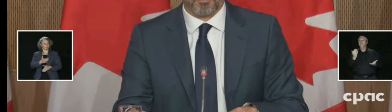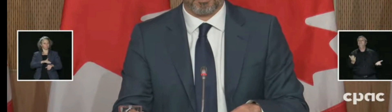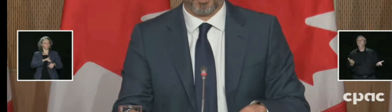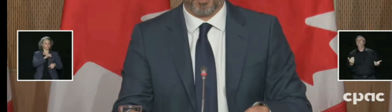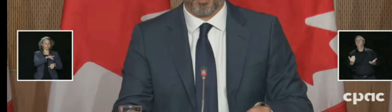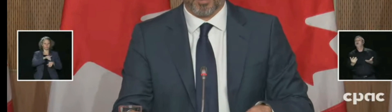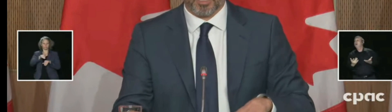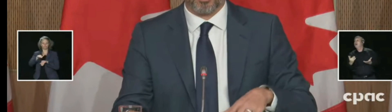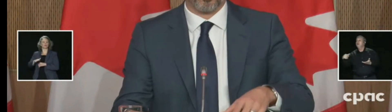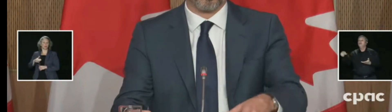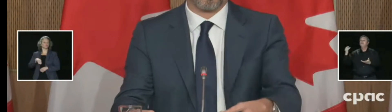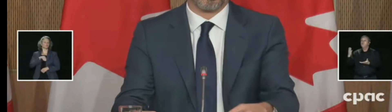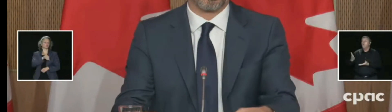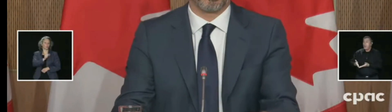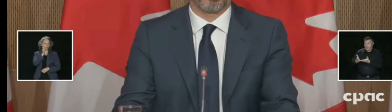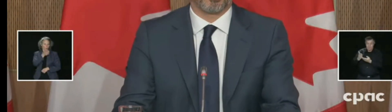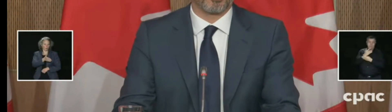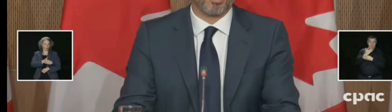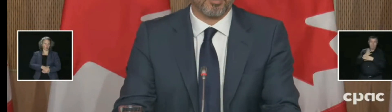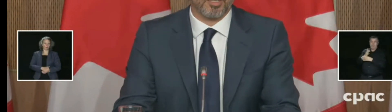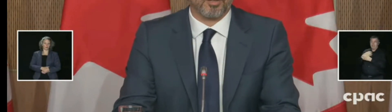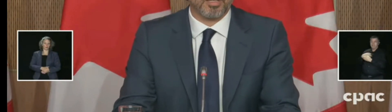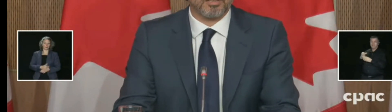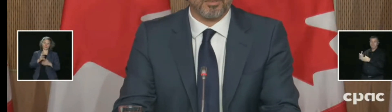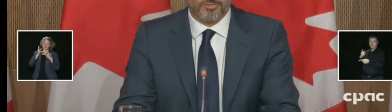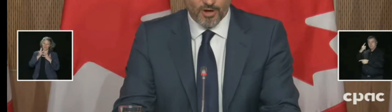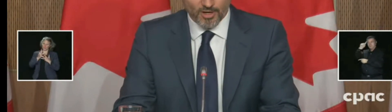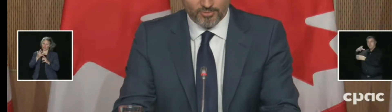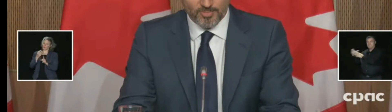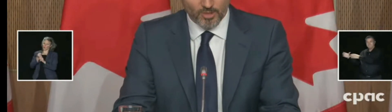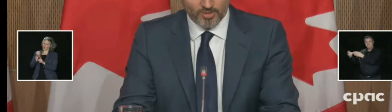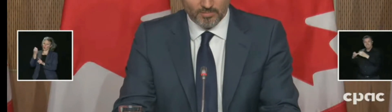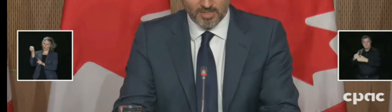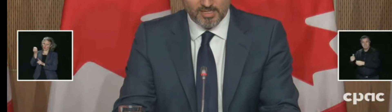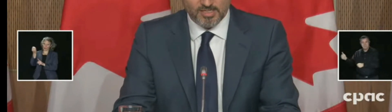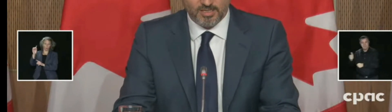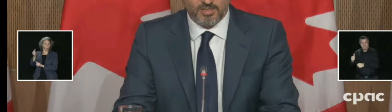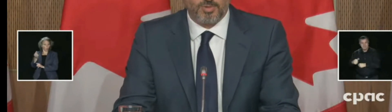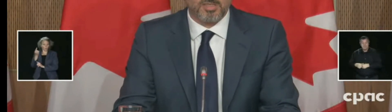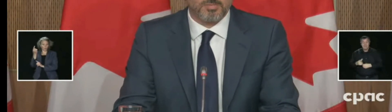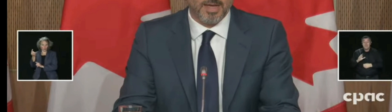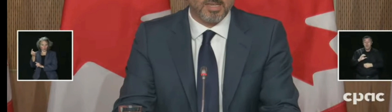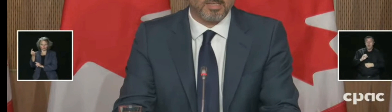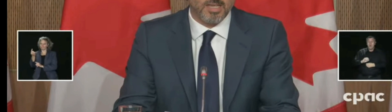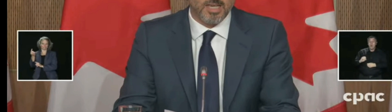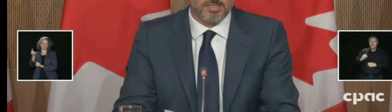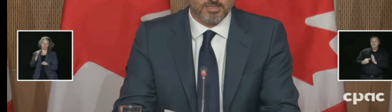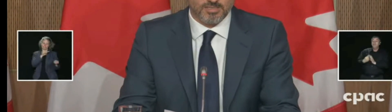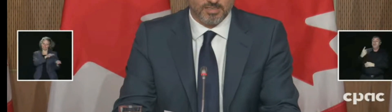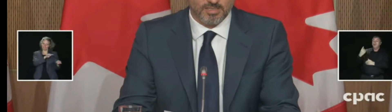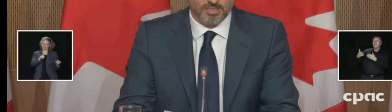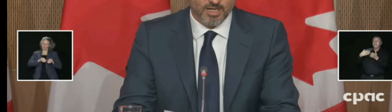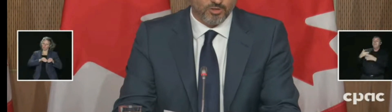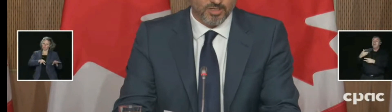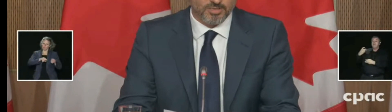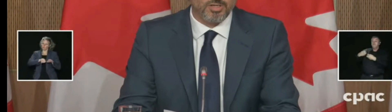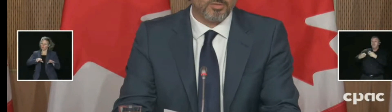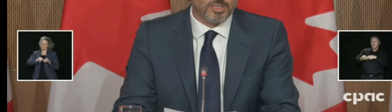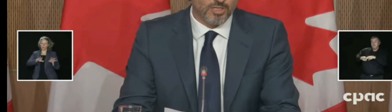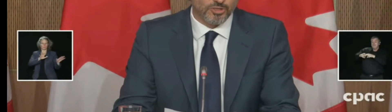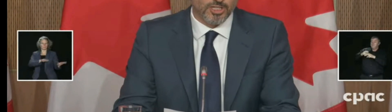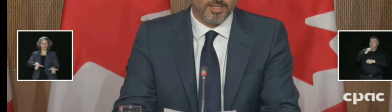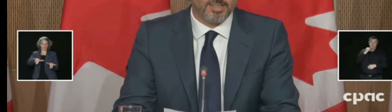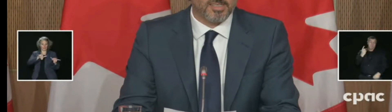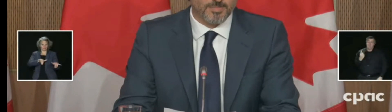support. Unfortunately, Ontario is far from the only place dealing with a spike in cases. Across